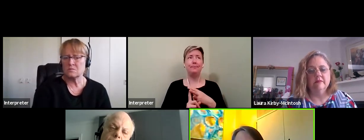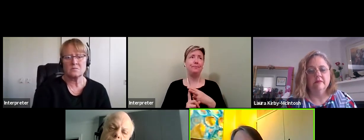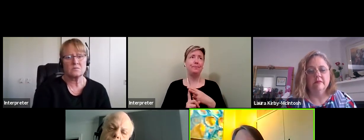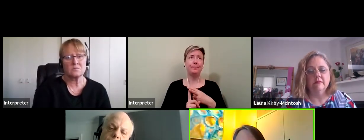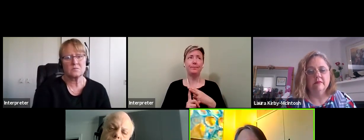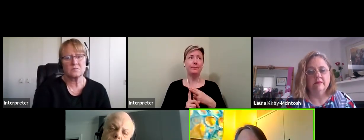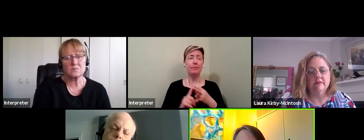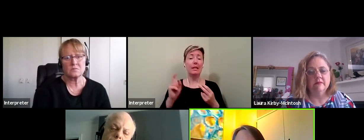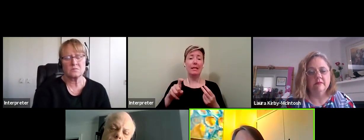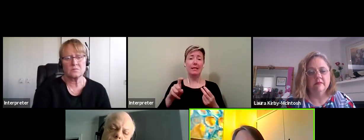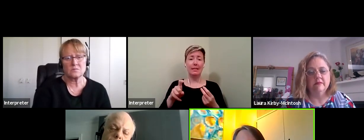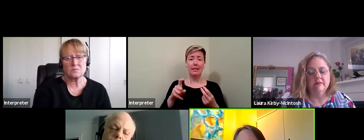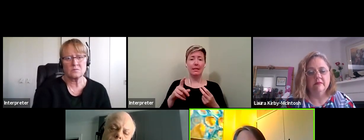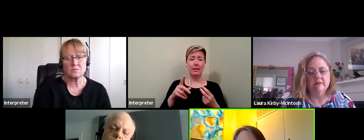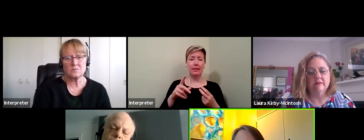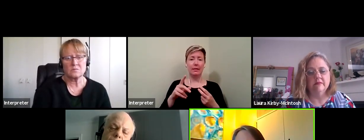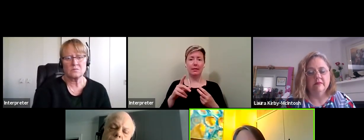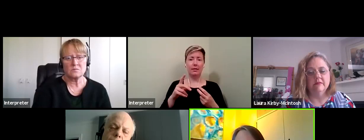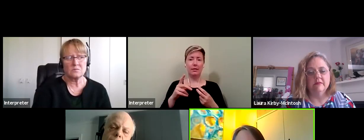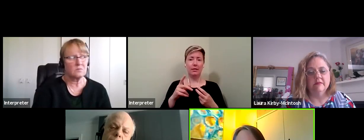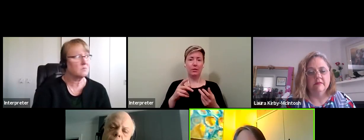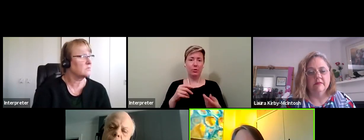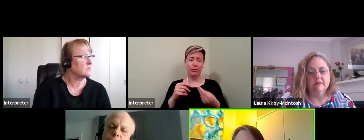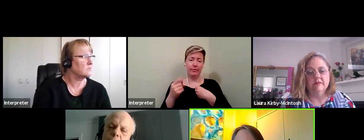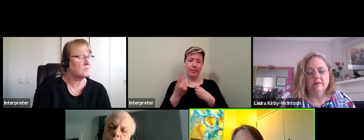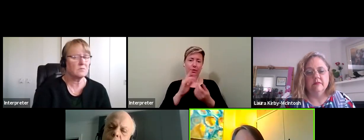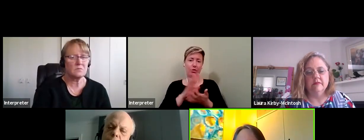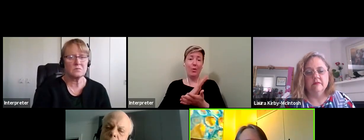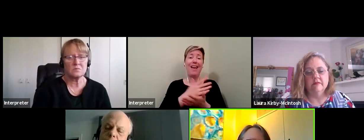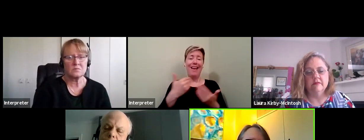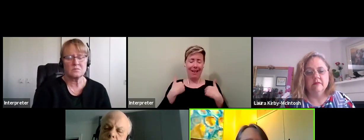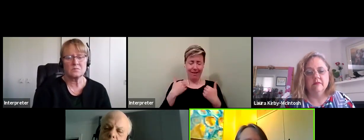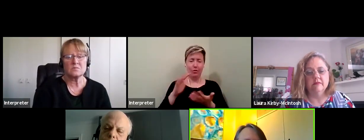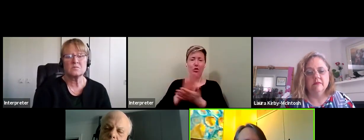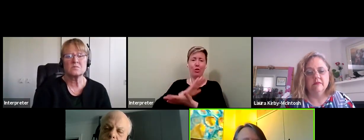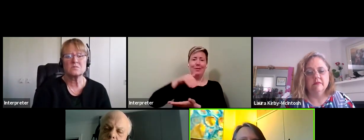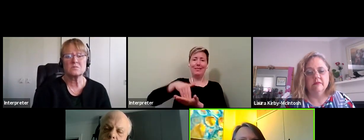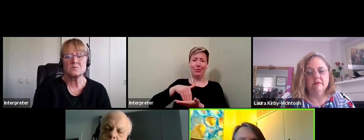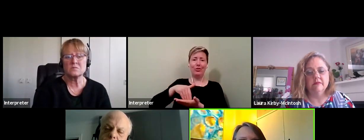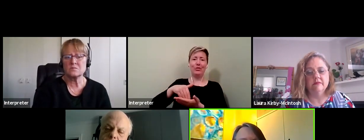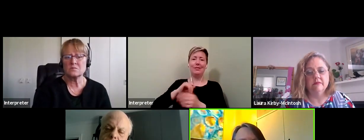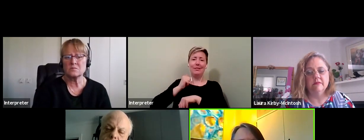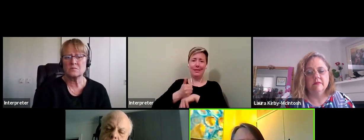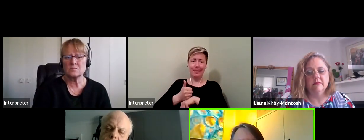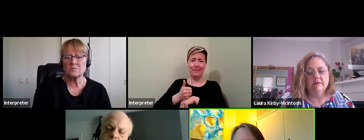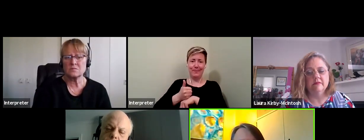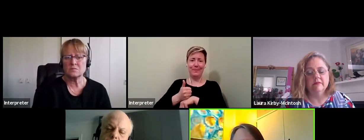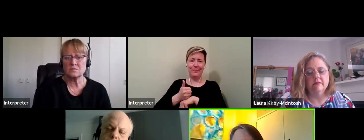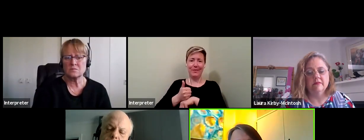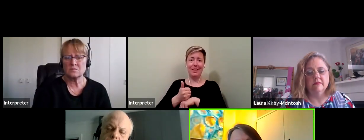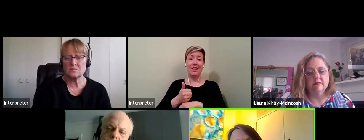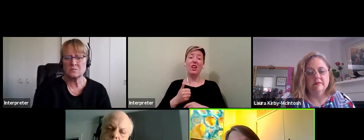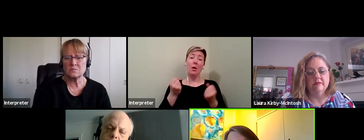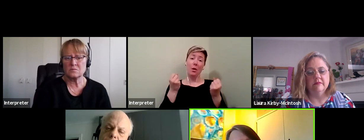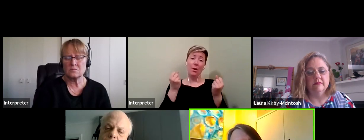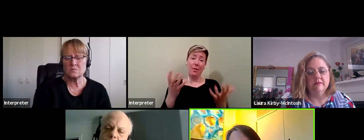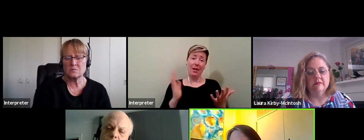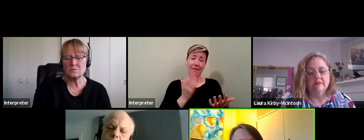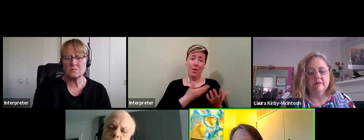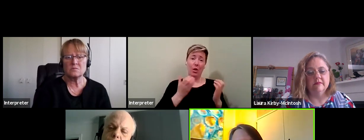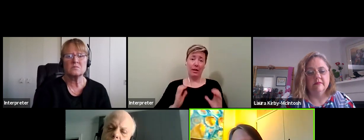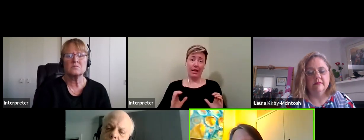or they need to give us any documents, we have a document center set up. We also have a lot of people who use us for their mailing address. So we've been able to